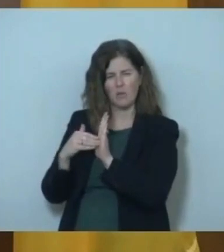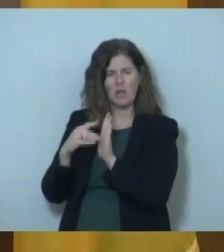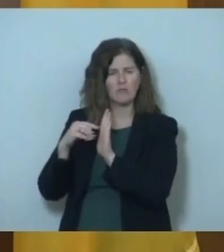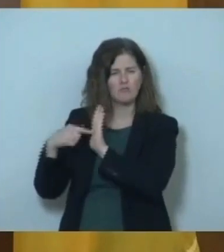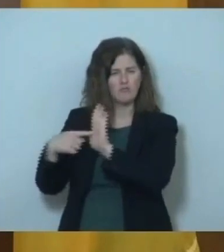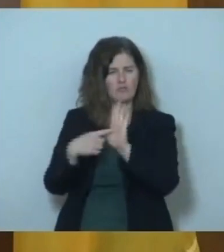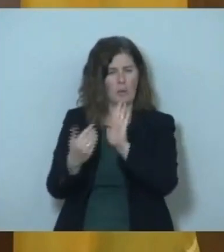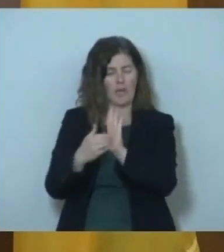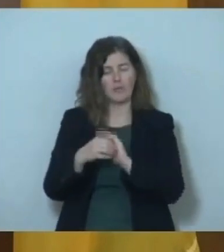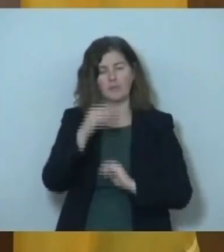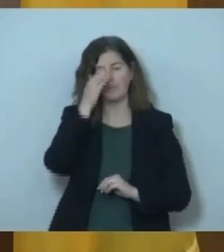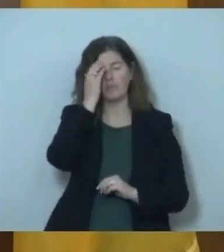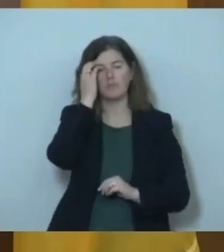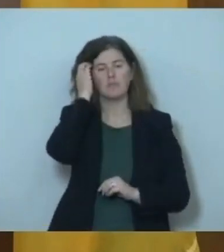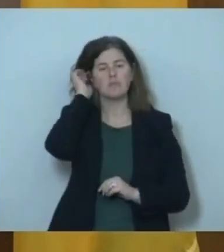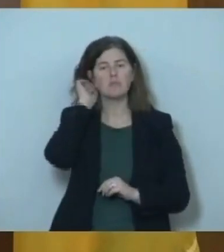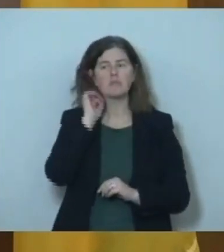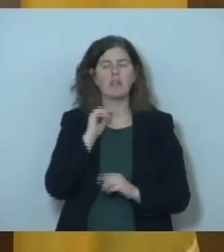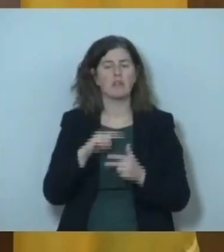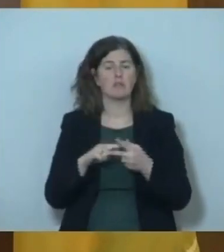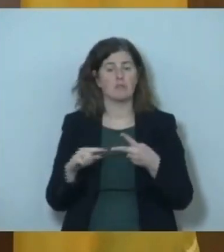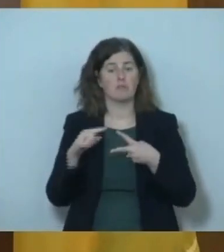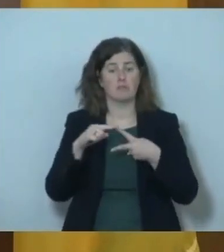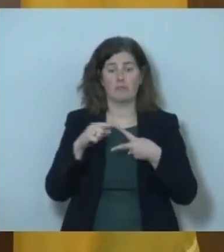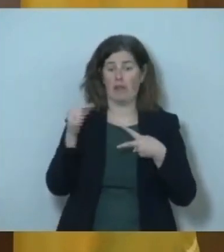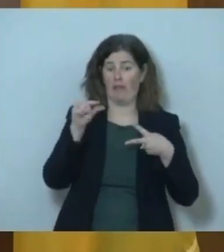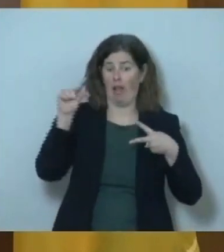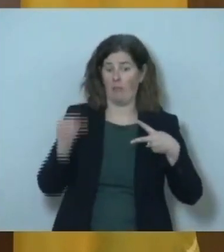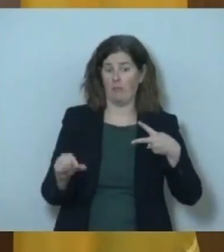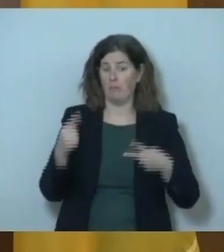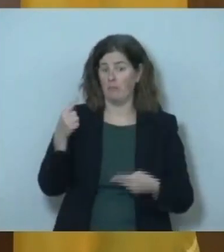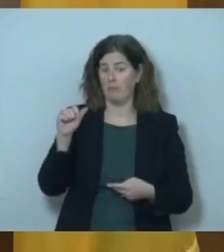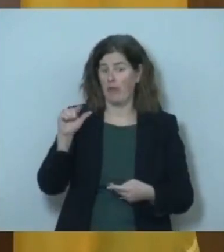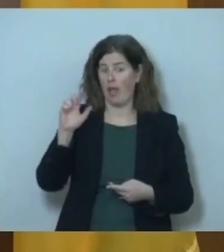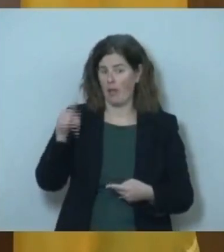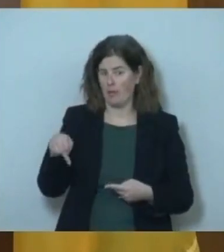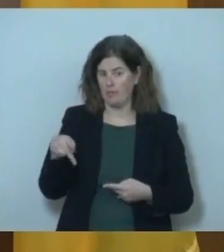reminder. And then you asked specifically about Gallup. So